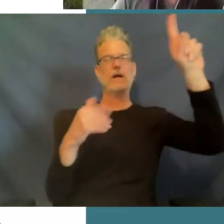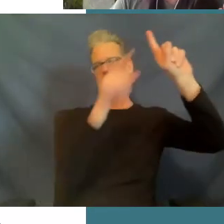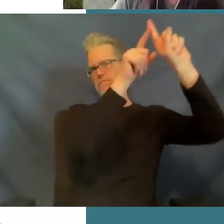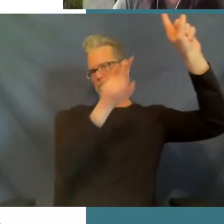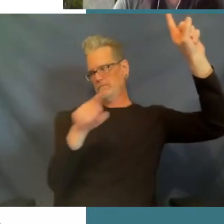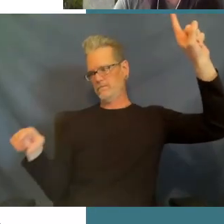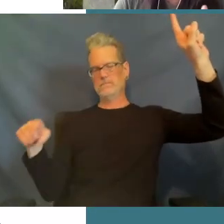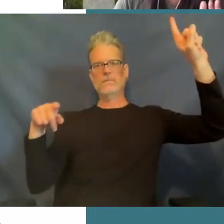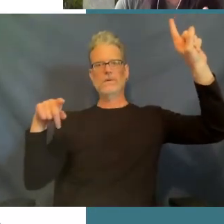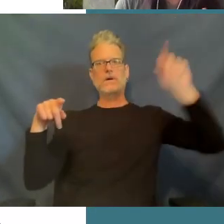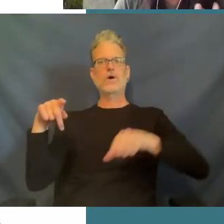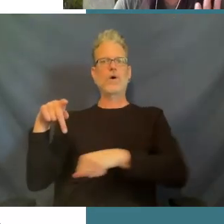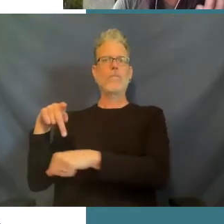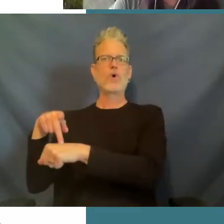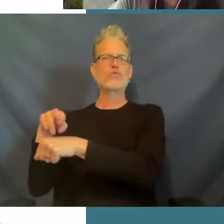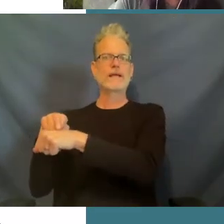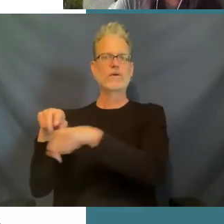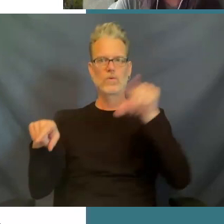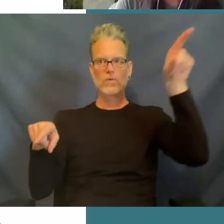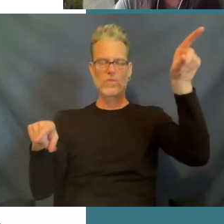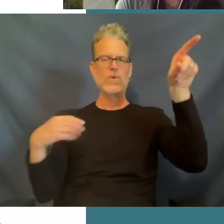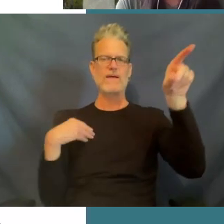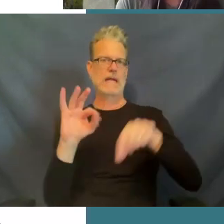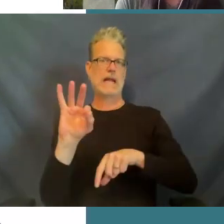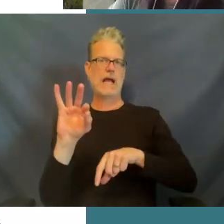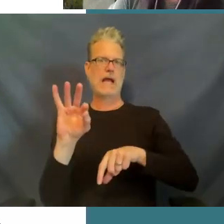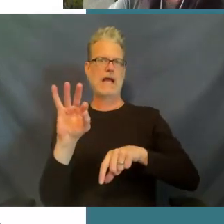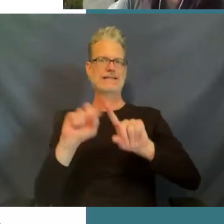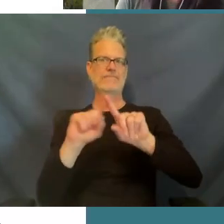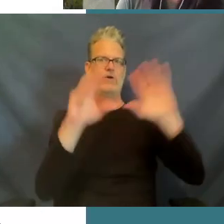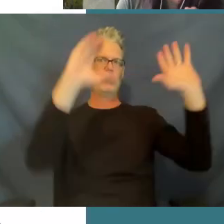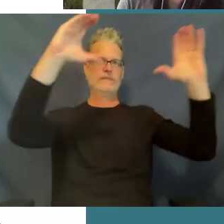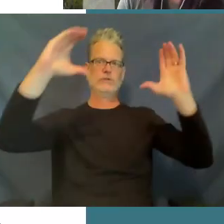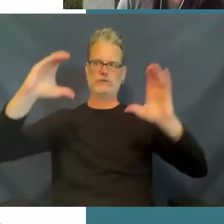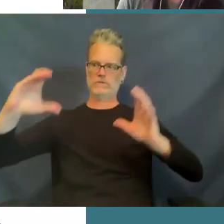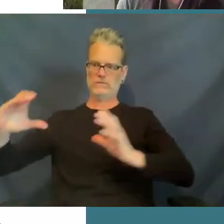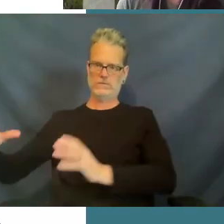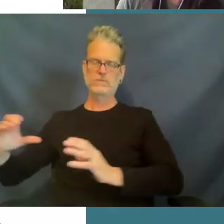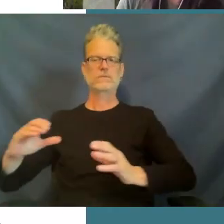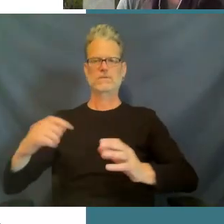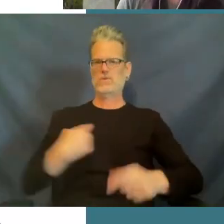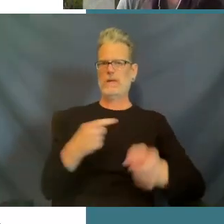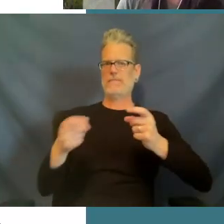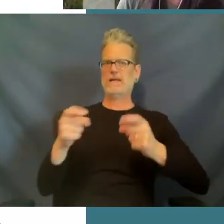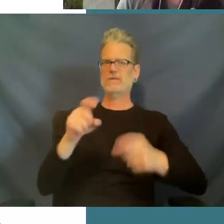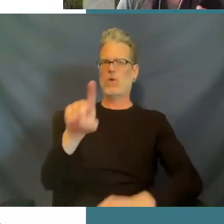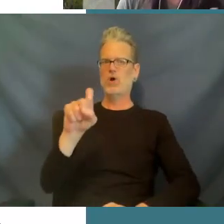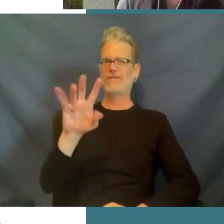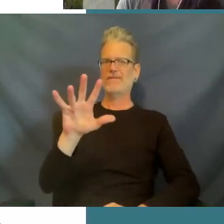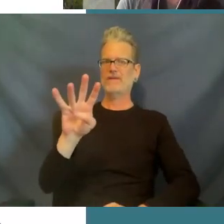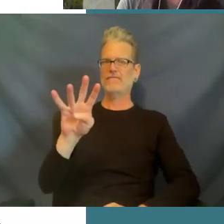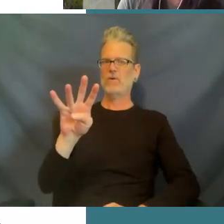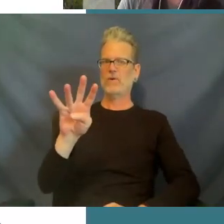divided into 9 geographic regions as shown on this map here. We manage 154 national forests and